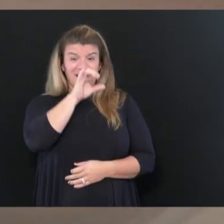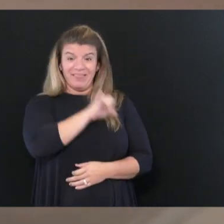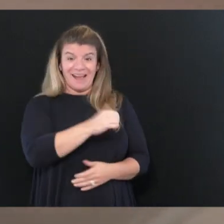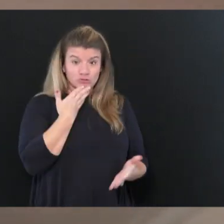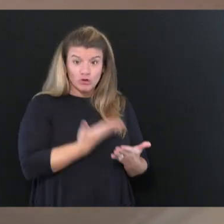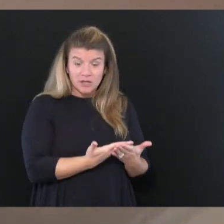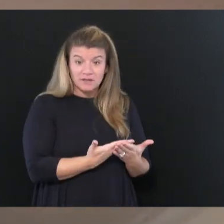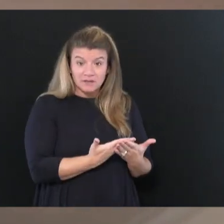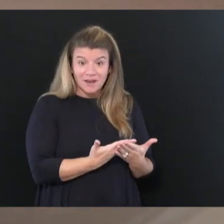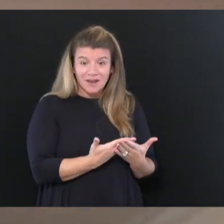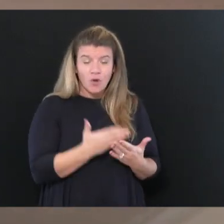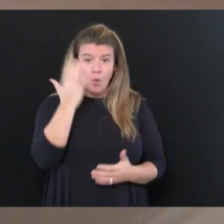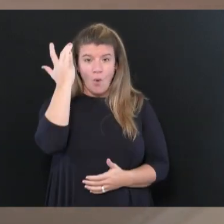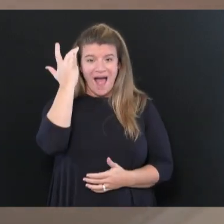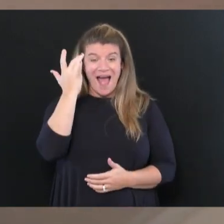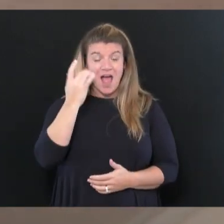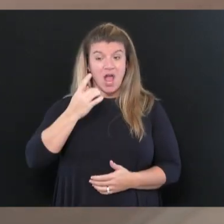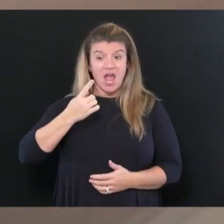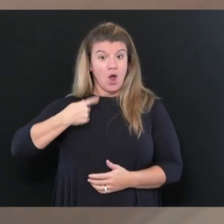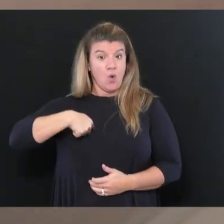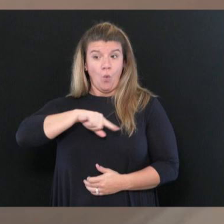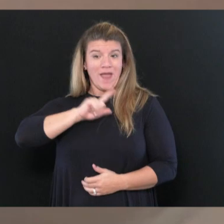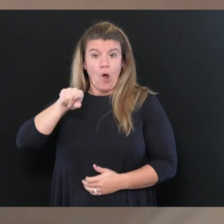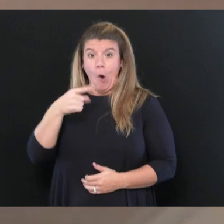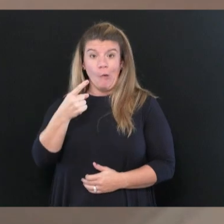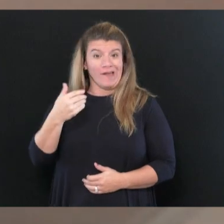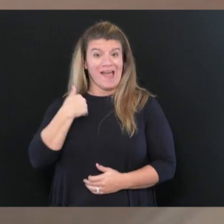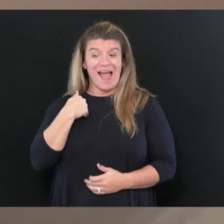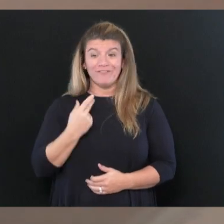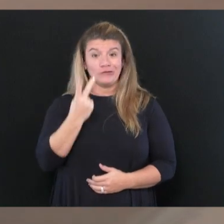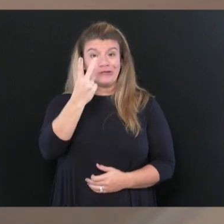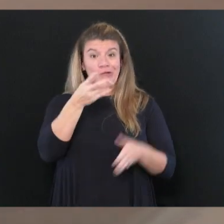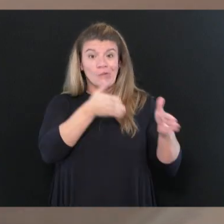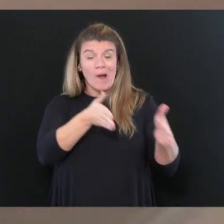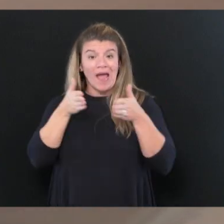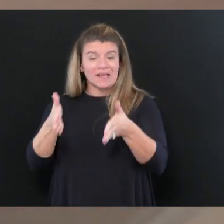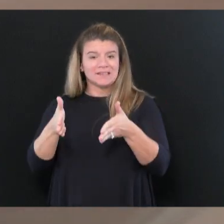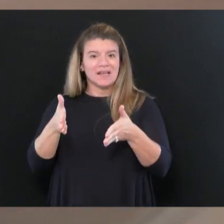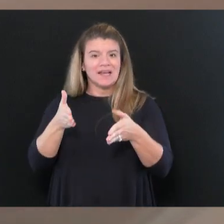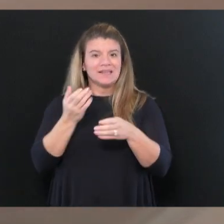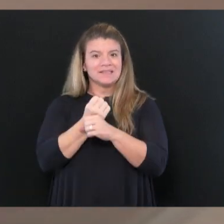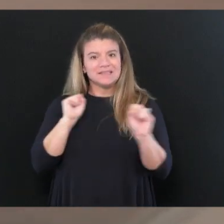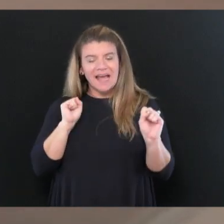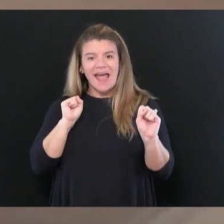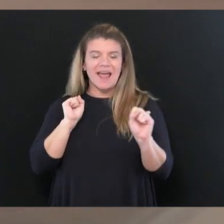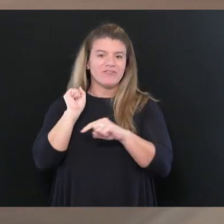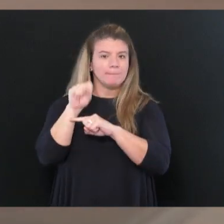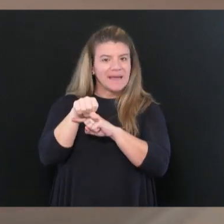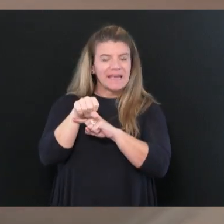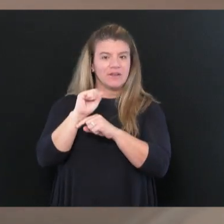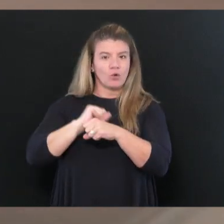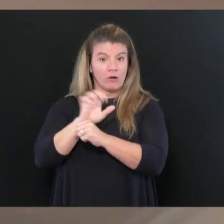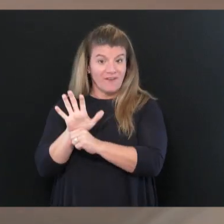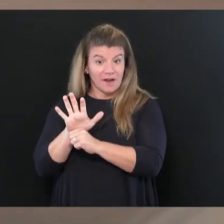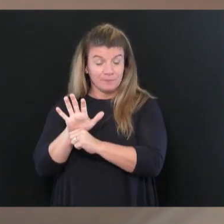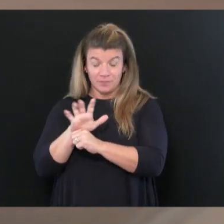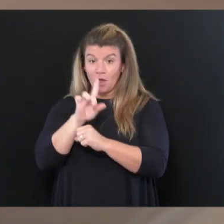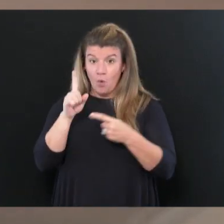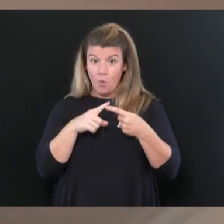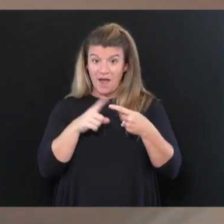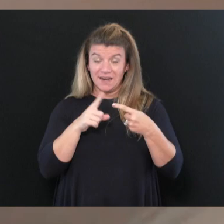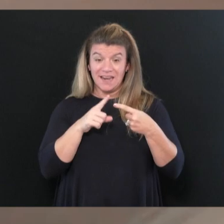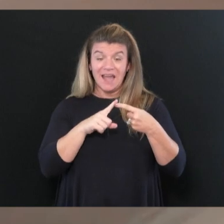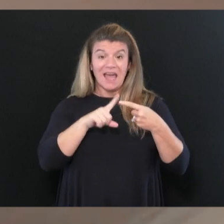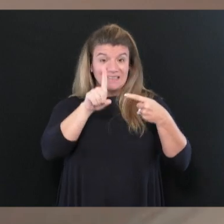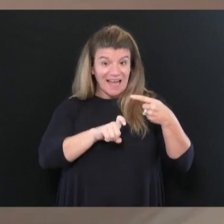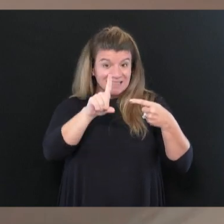we have 2 powers to be able to defeat COVID in each community. One power is test, identify